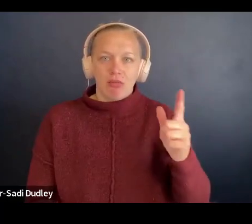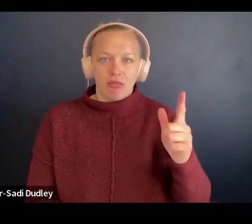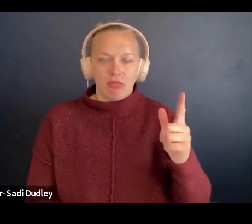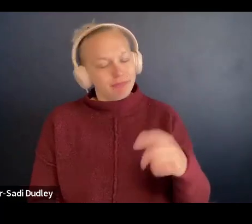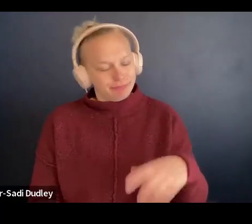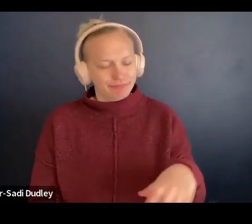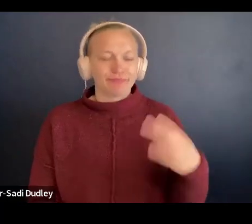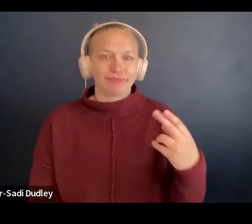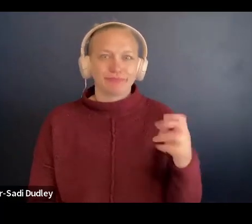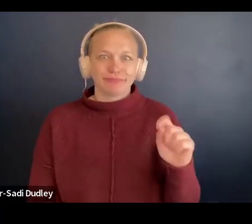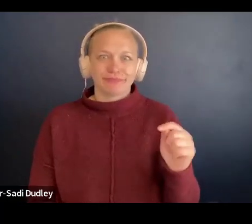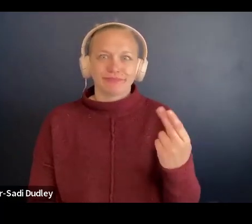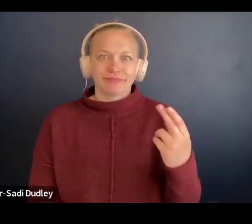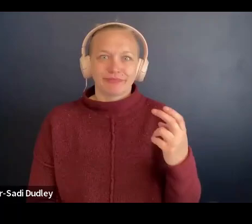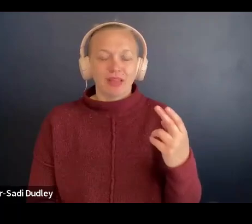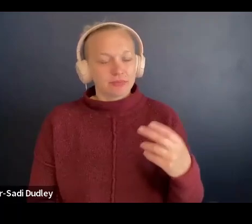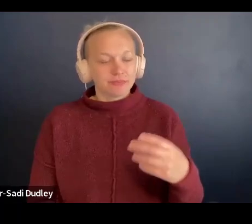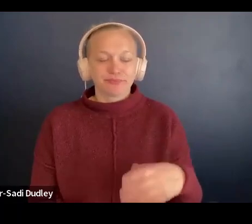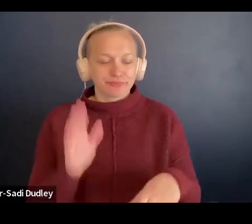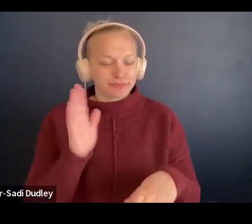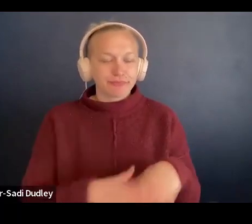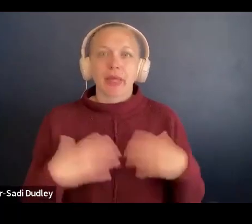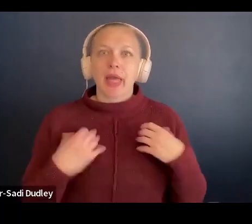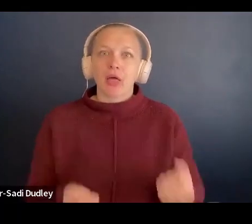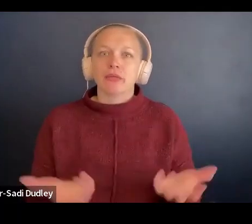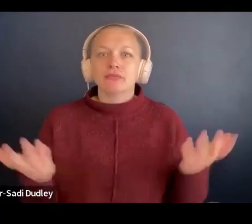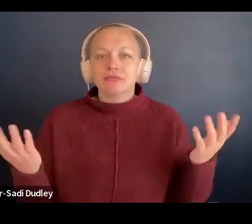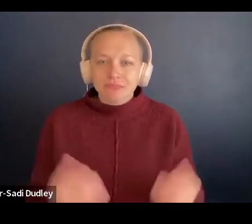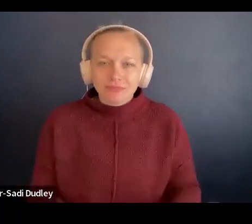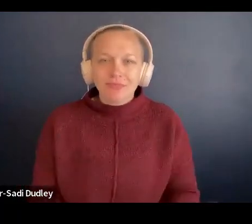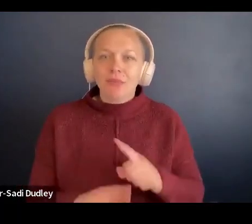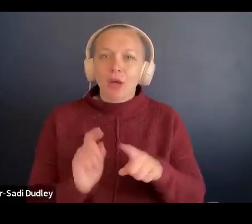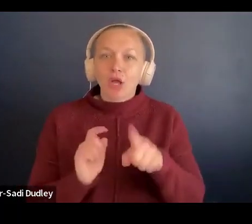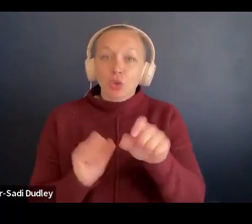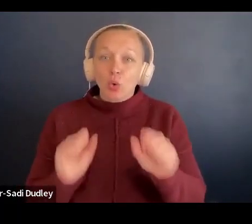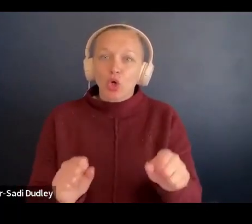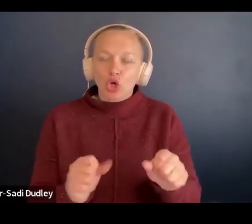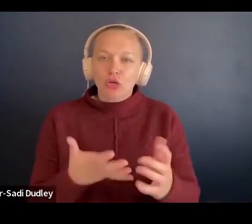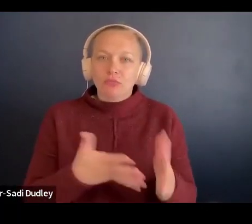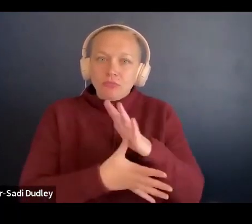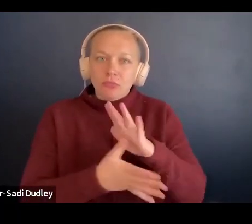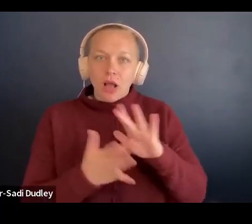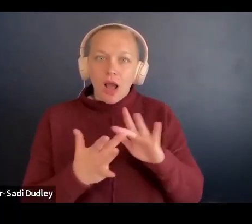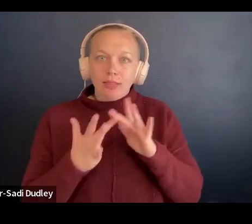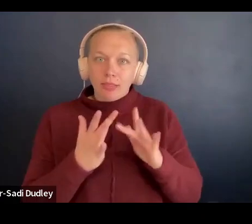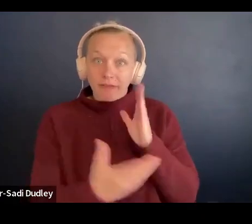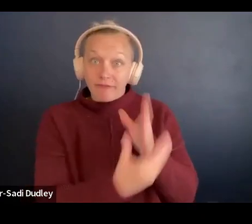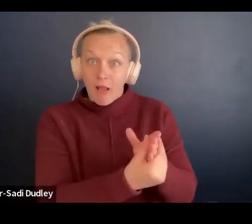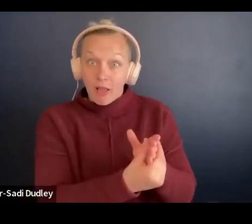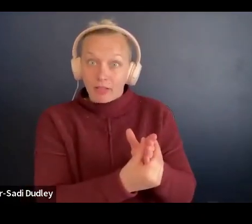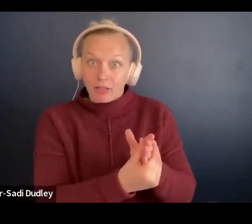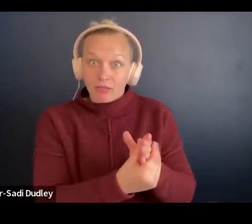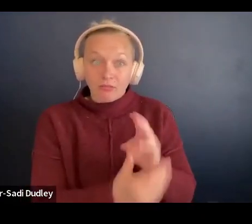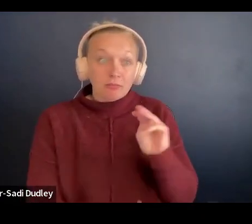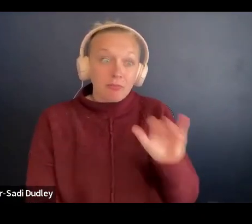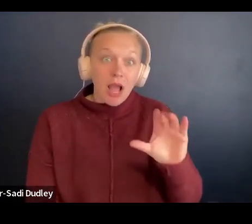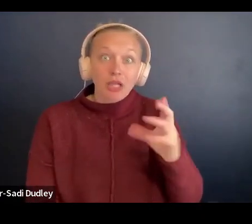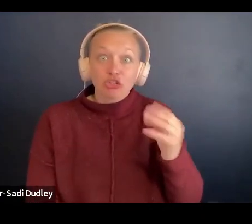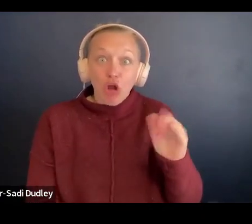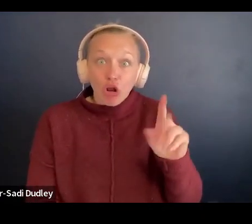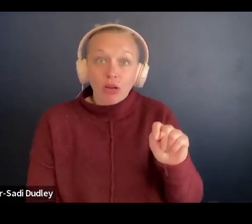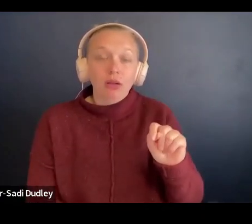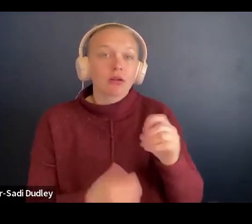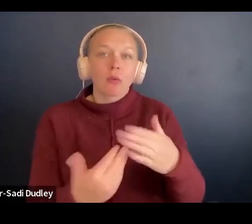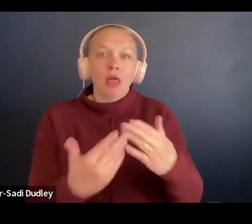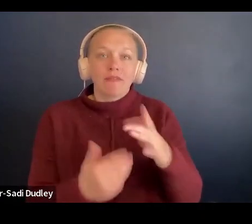personal health record, right? And so you can ask your hospital system to upload your healthcare directive